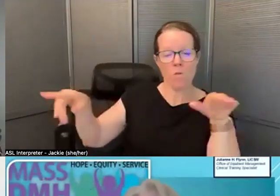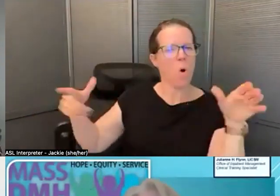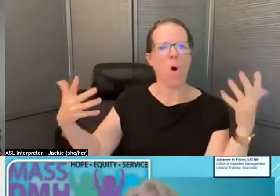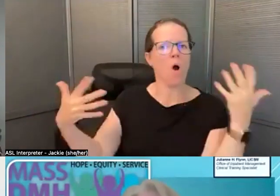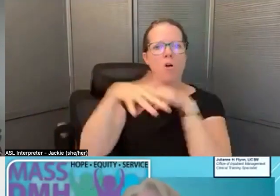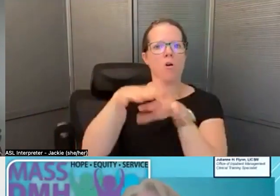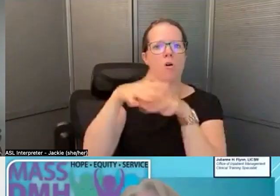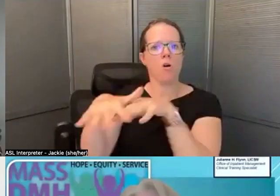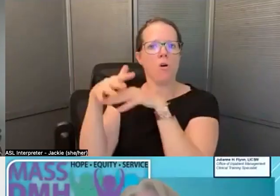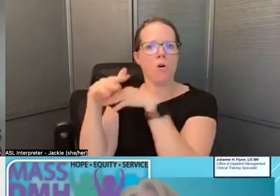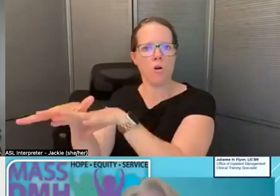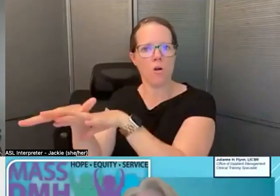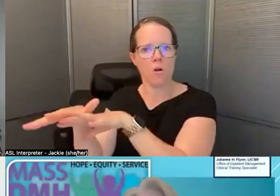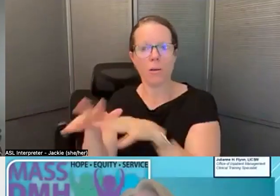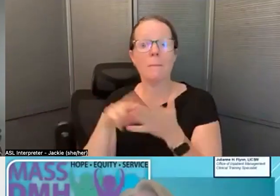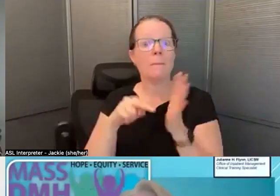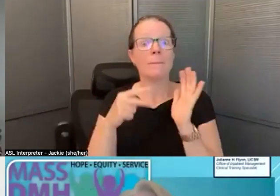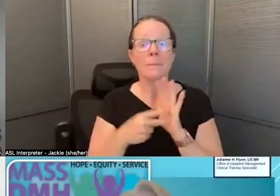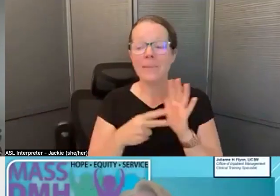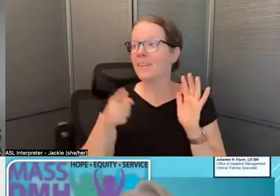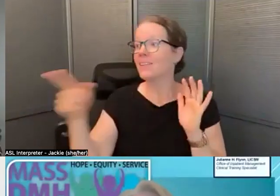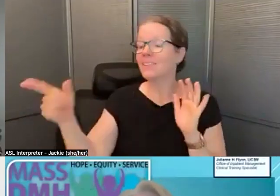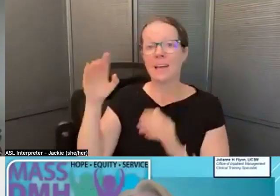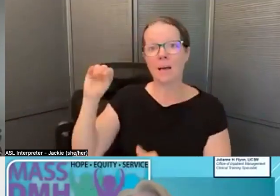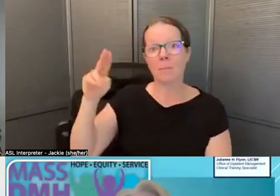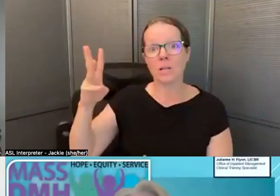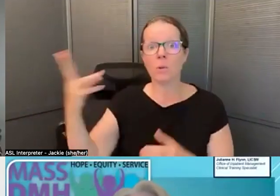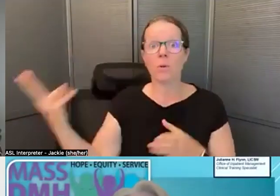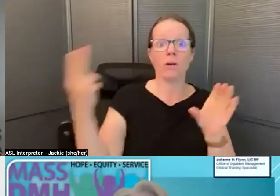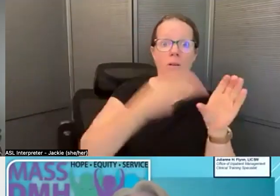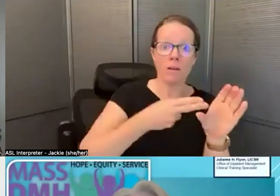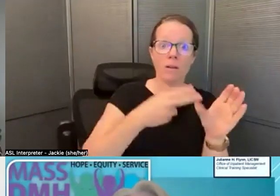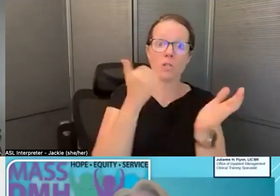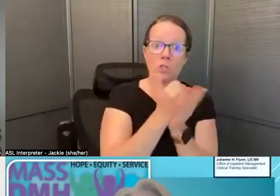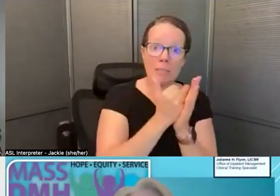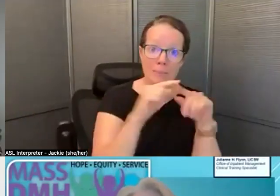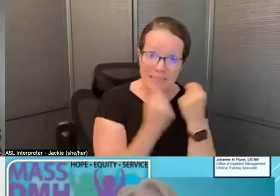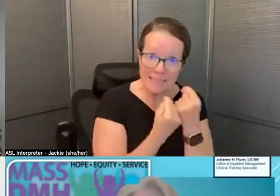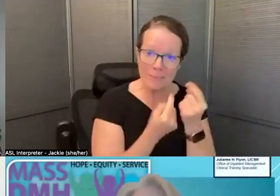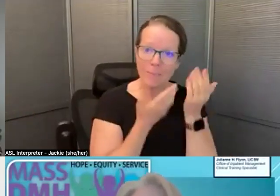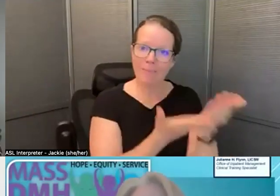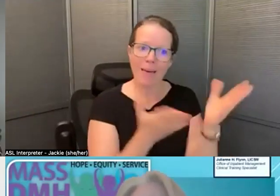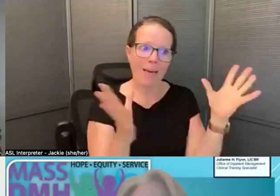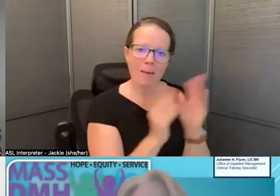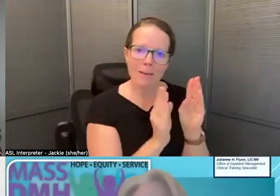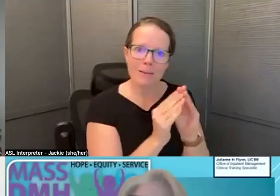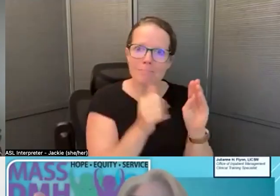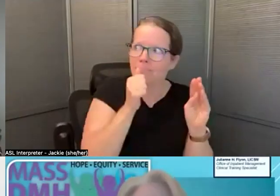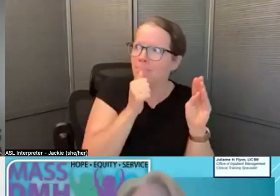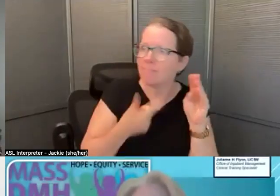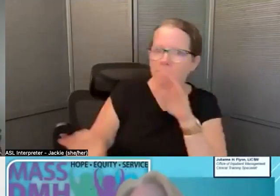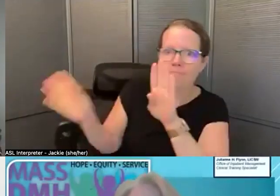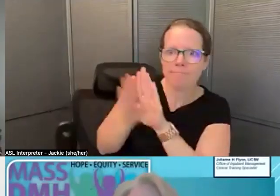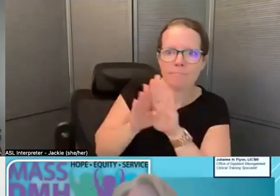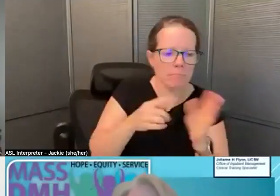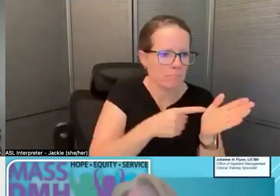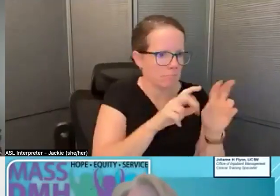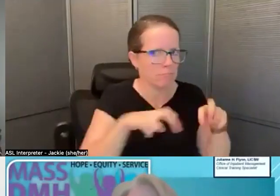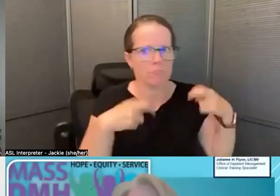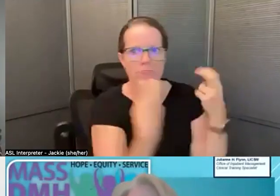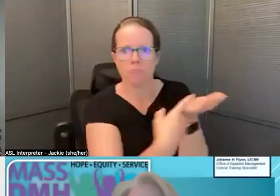health workers in treatment team, very valuable understanding, oh, wow, this person brings a wealth